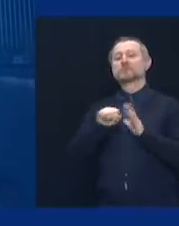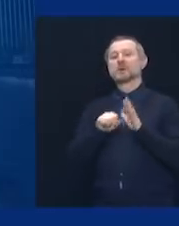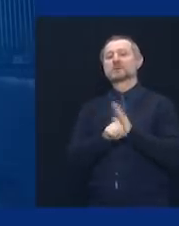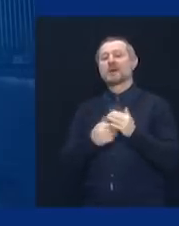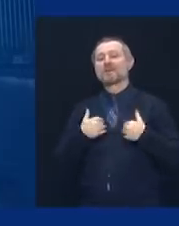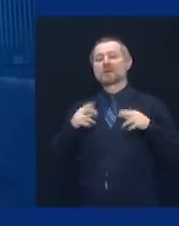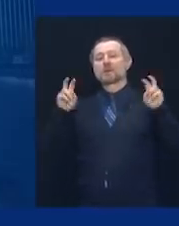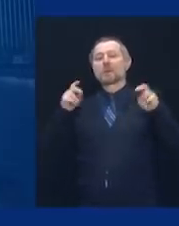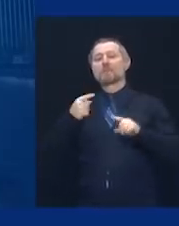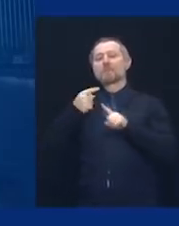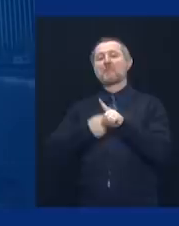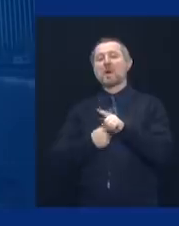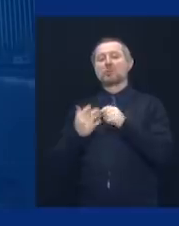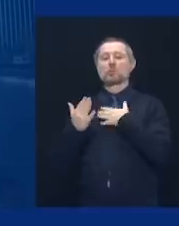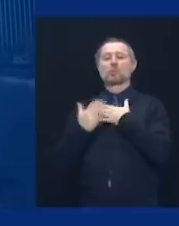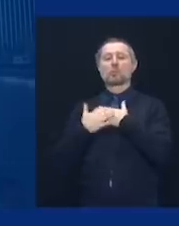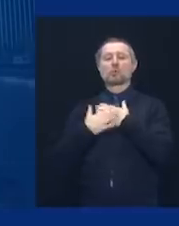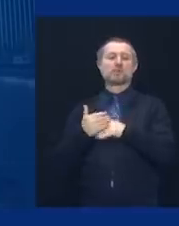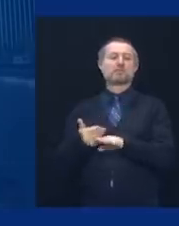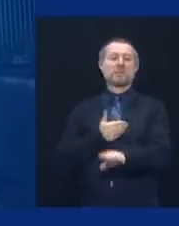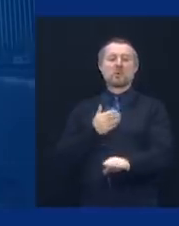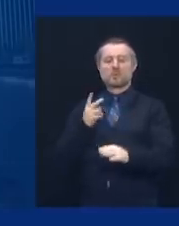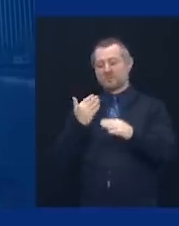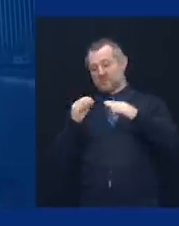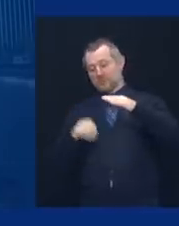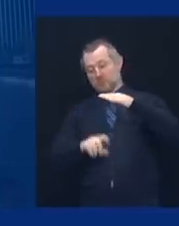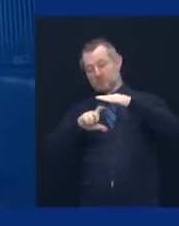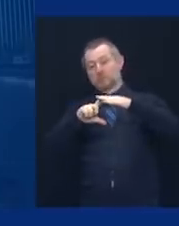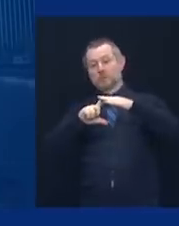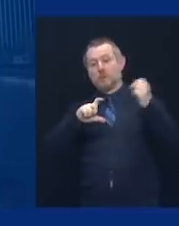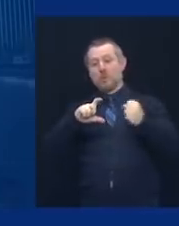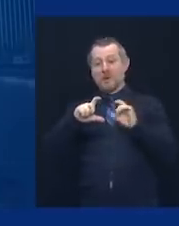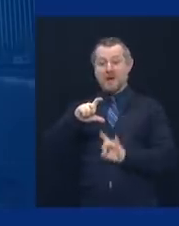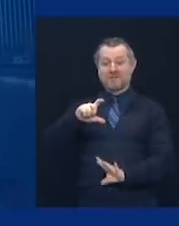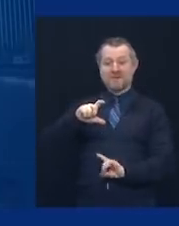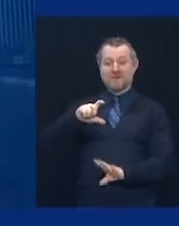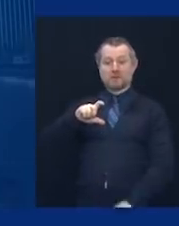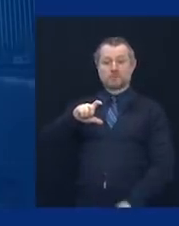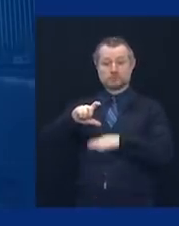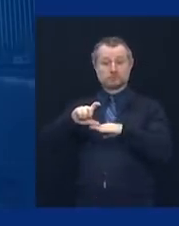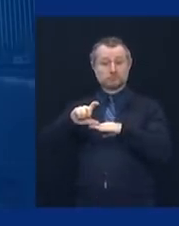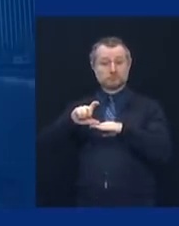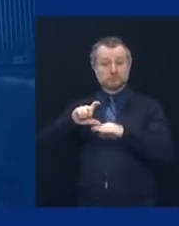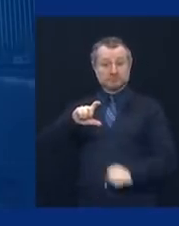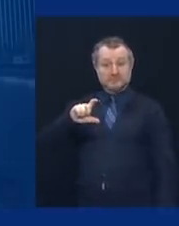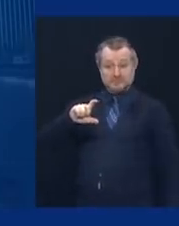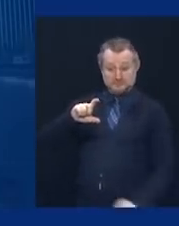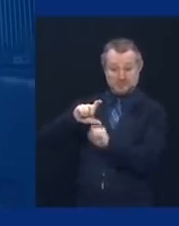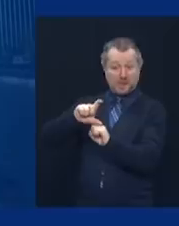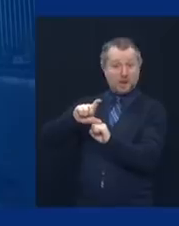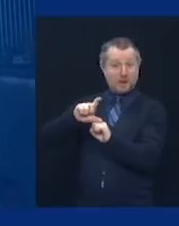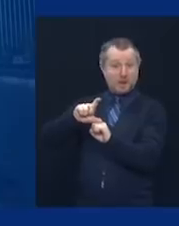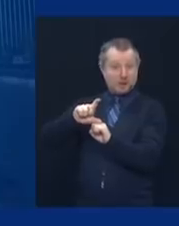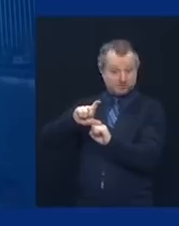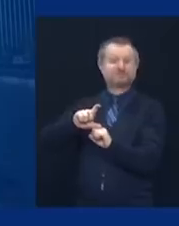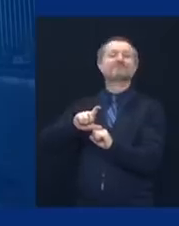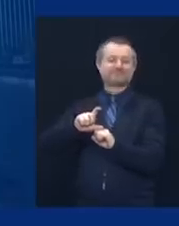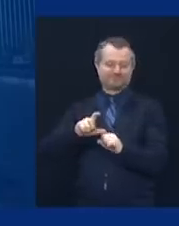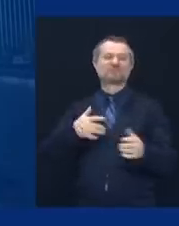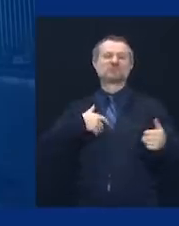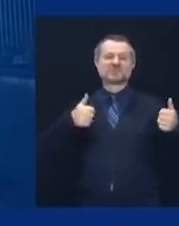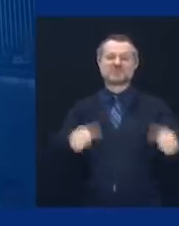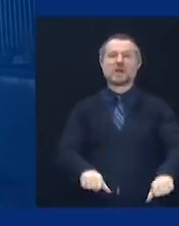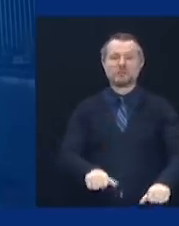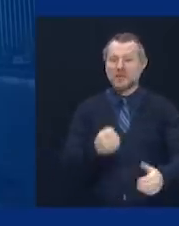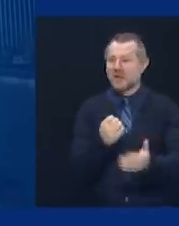And at that point, we would shut down the economy. If that regional hospital system says, we're